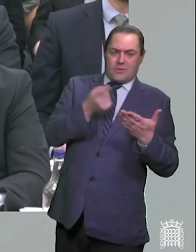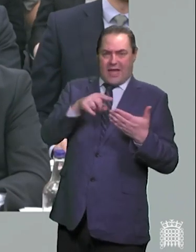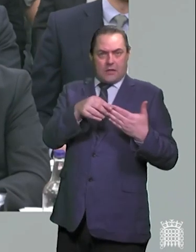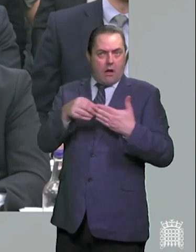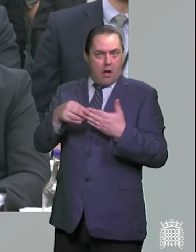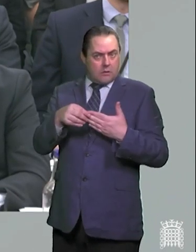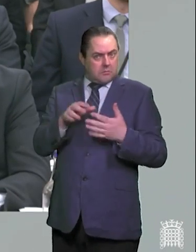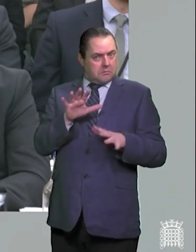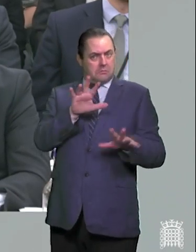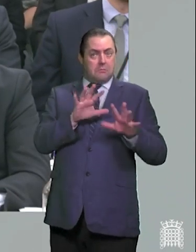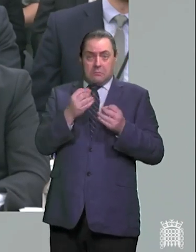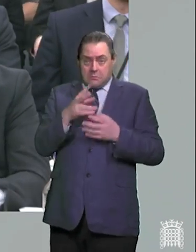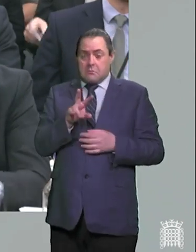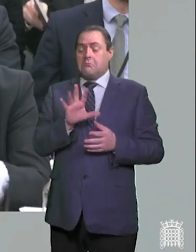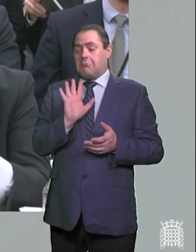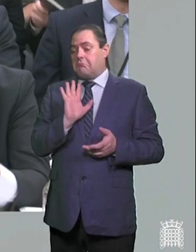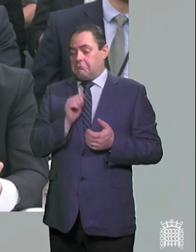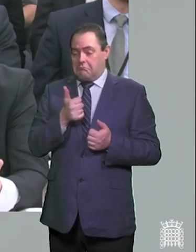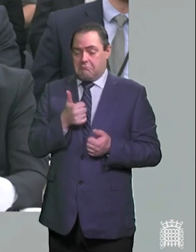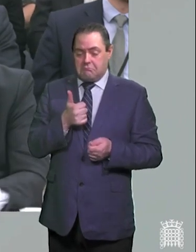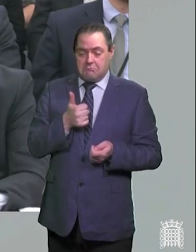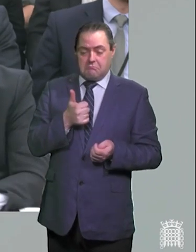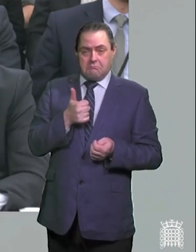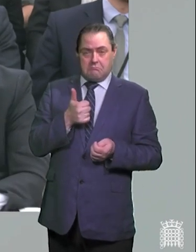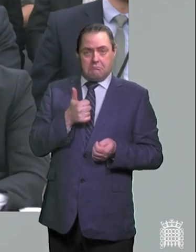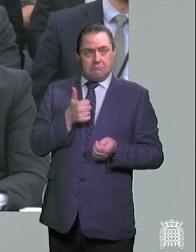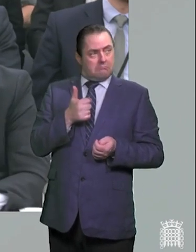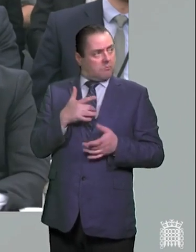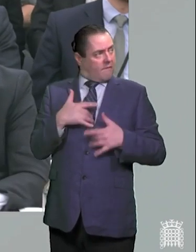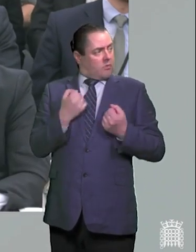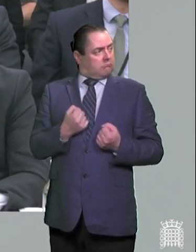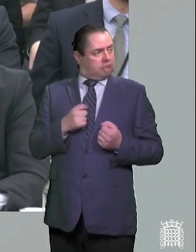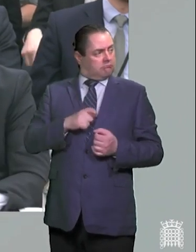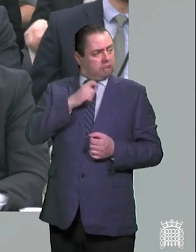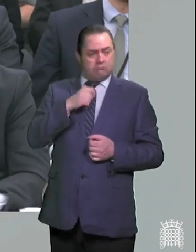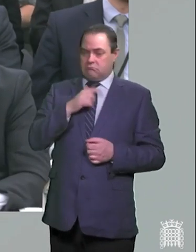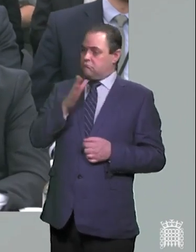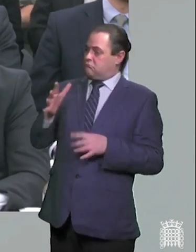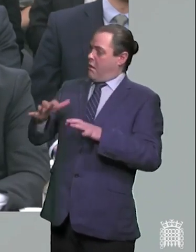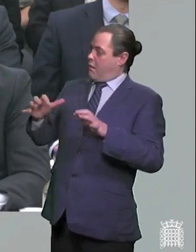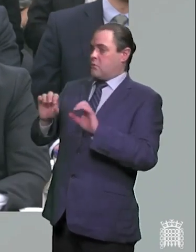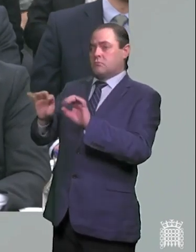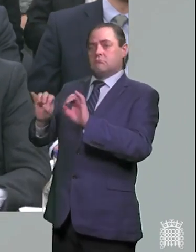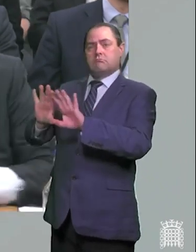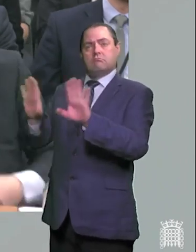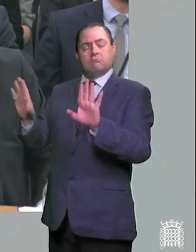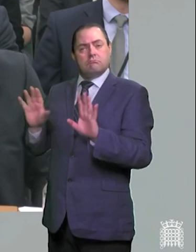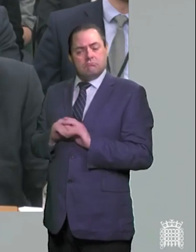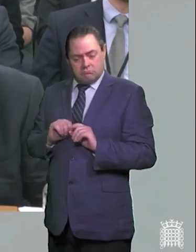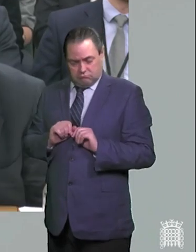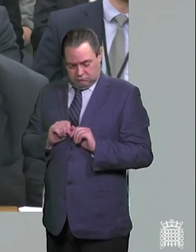guidance. And that fortified me in what I stood up to say the following day. As it happens,